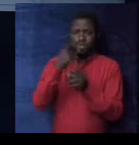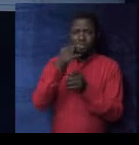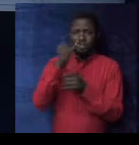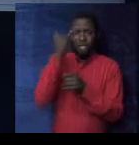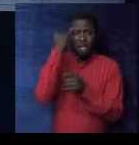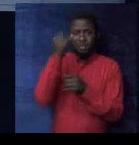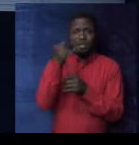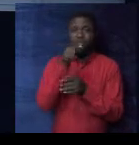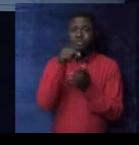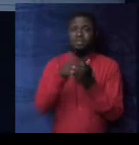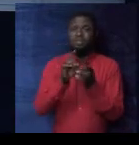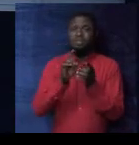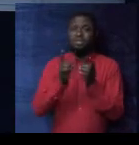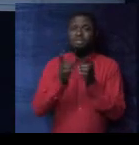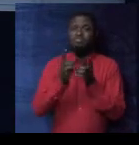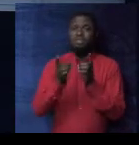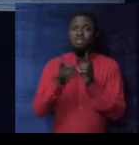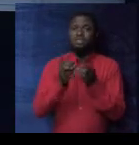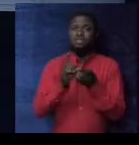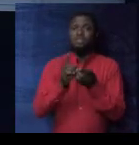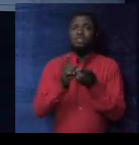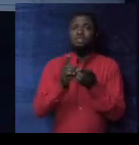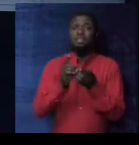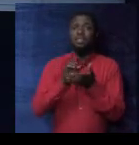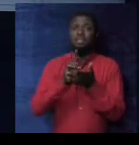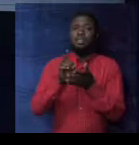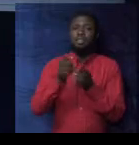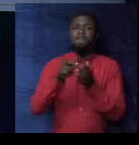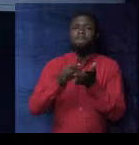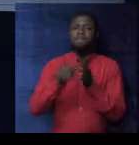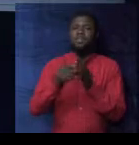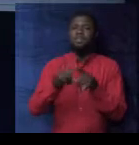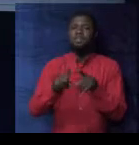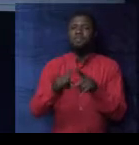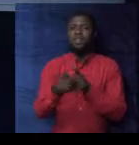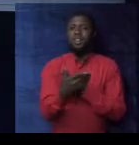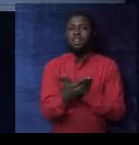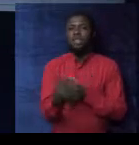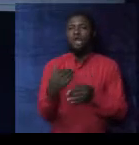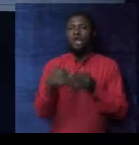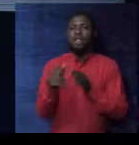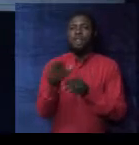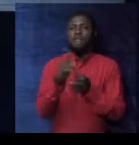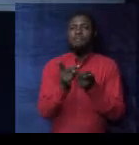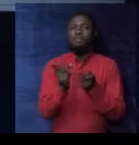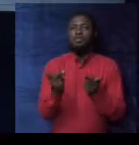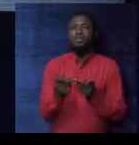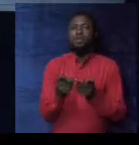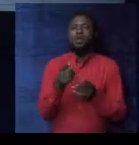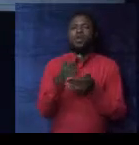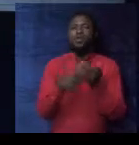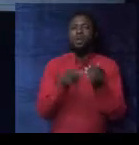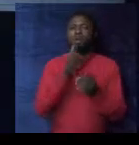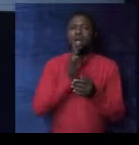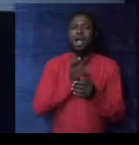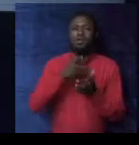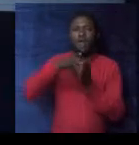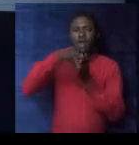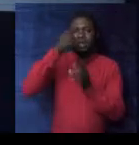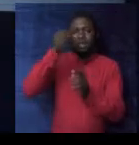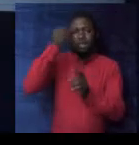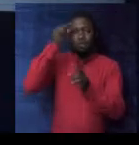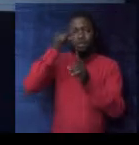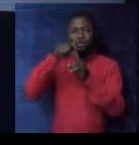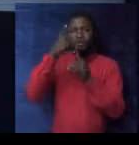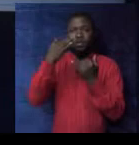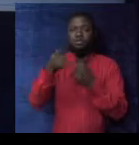believe you get the idea that these digits, they mean different things depending on their positions. All right, good. So let's go. So what's